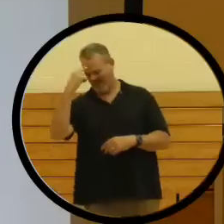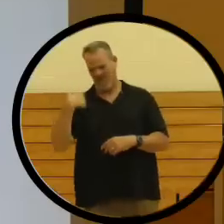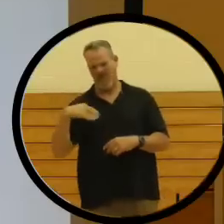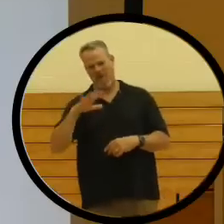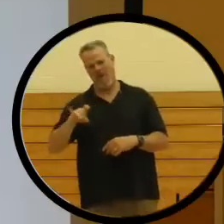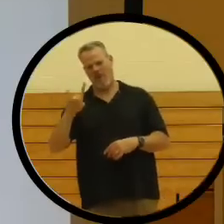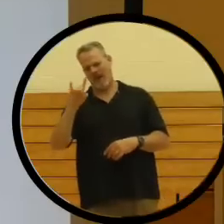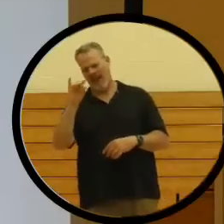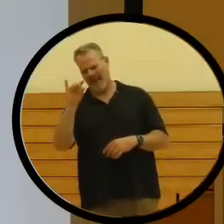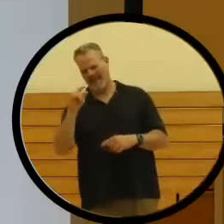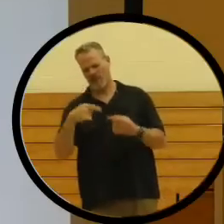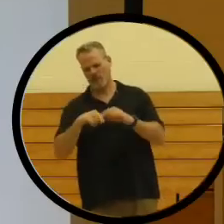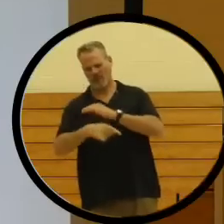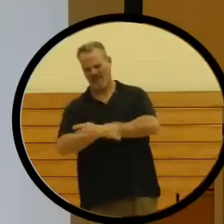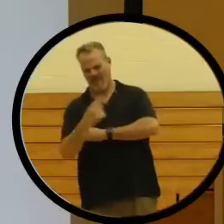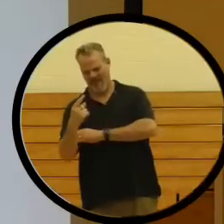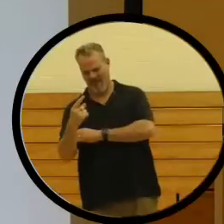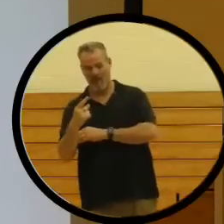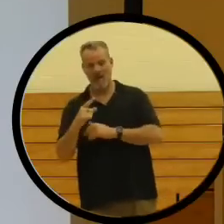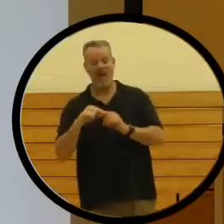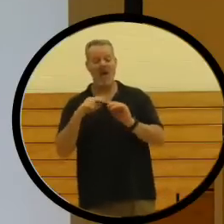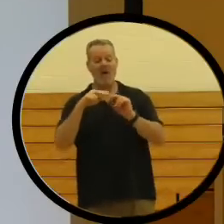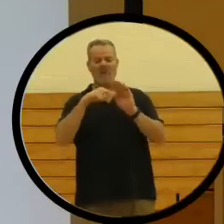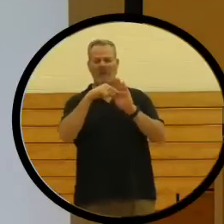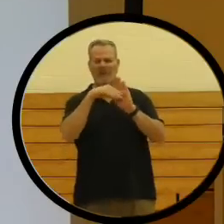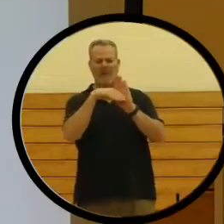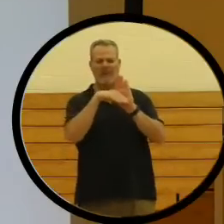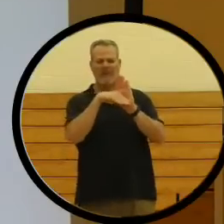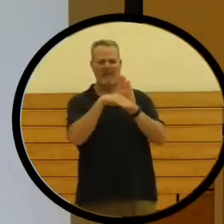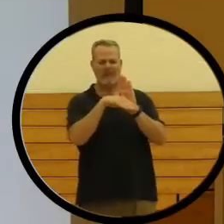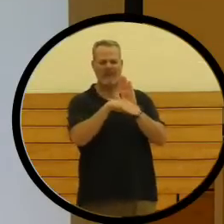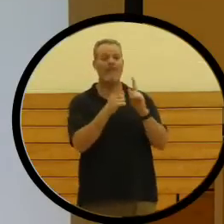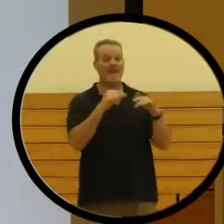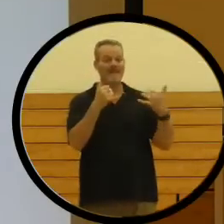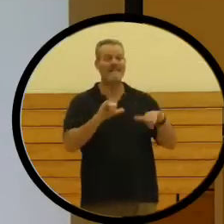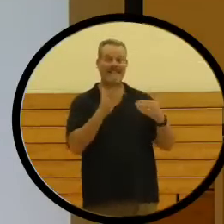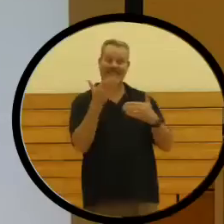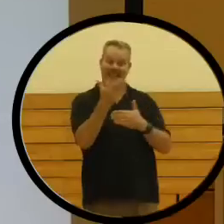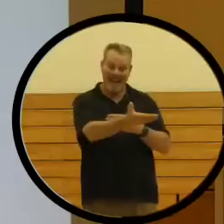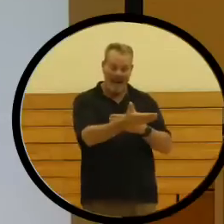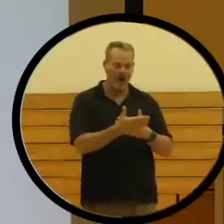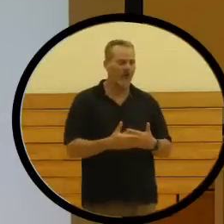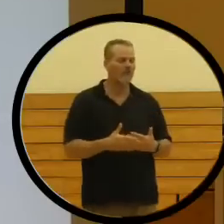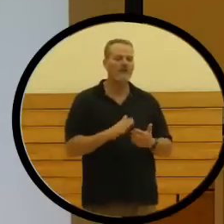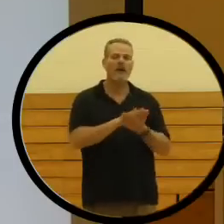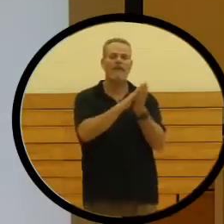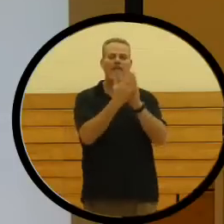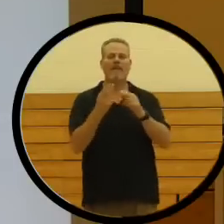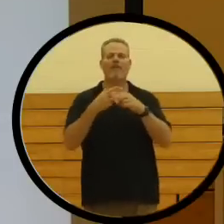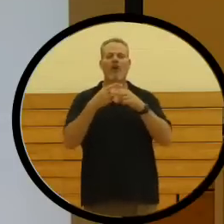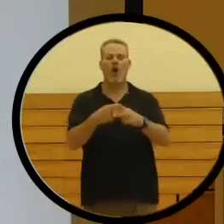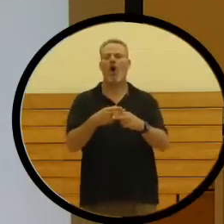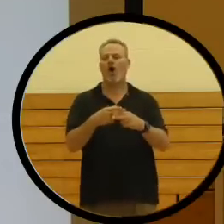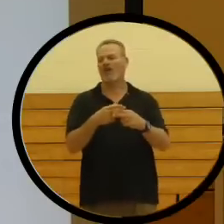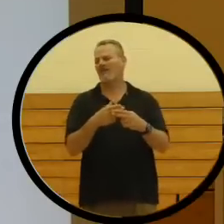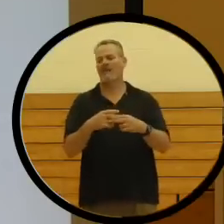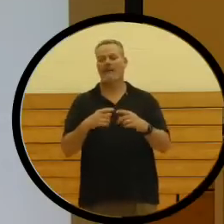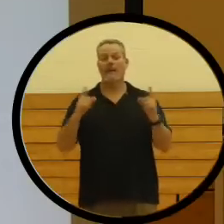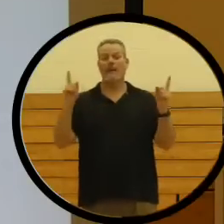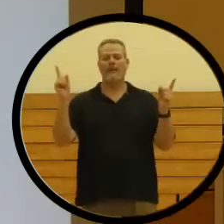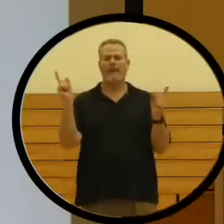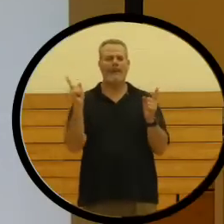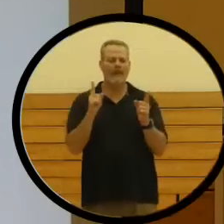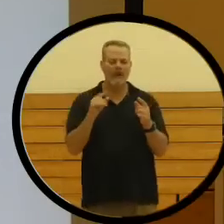something in the day. And then they've tapered off, but they're still there. So they decay what we call exponentially. They decay